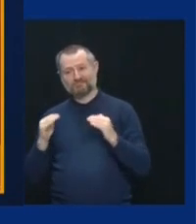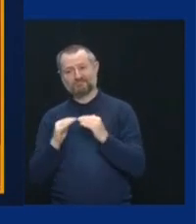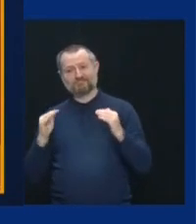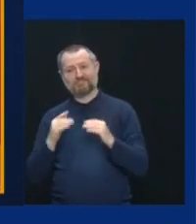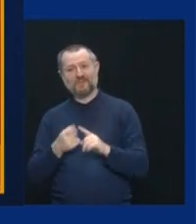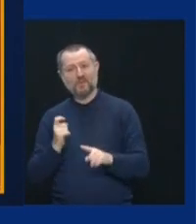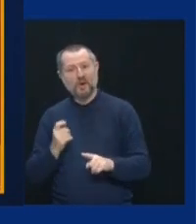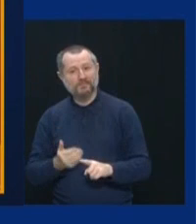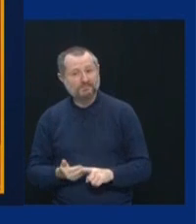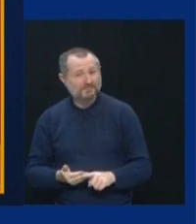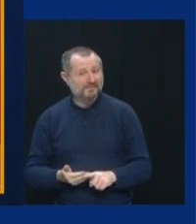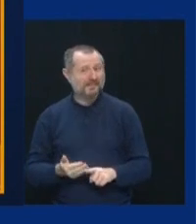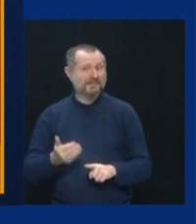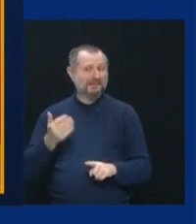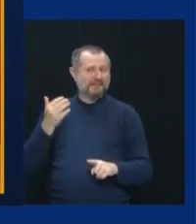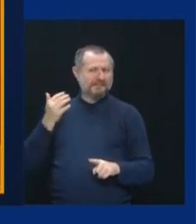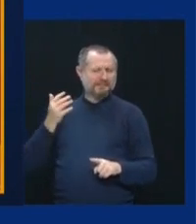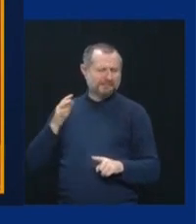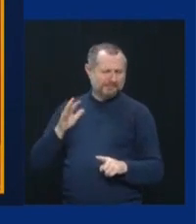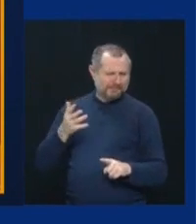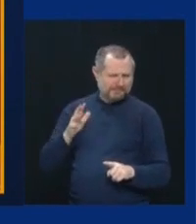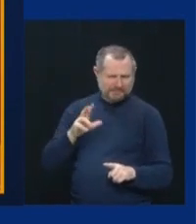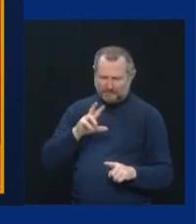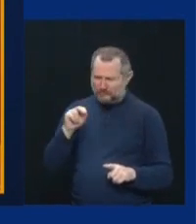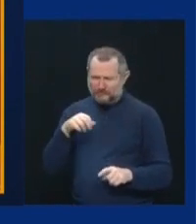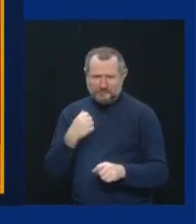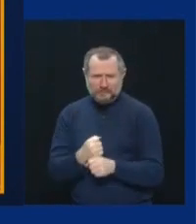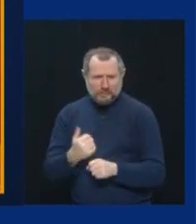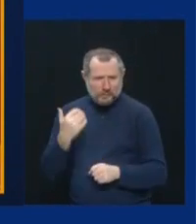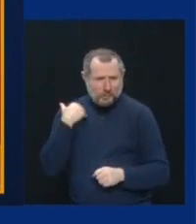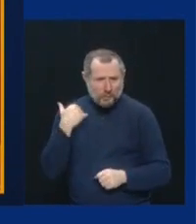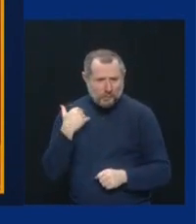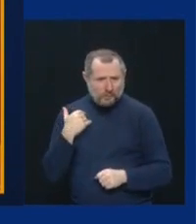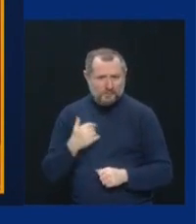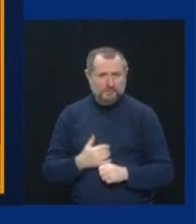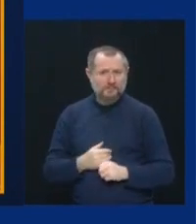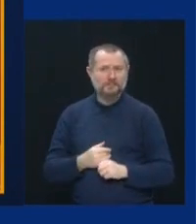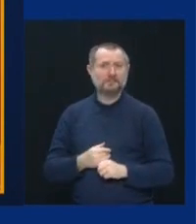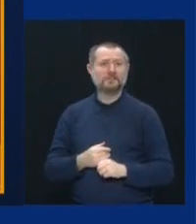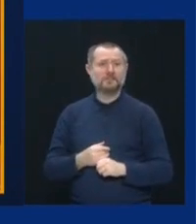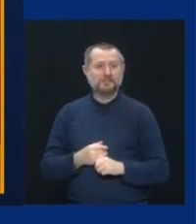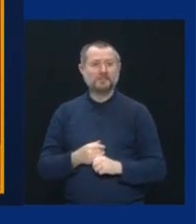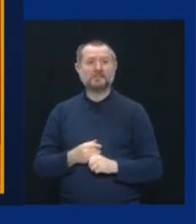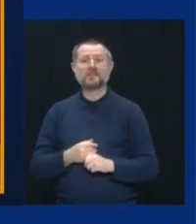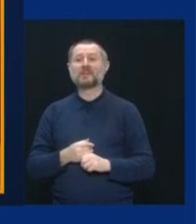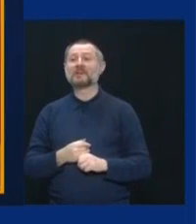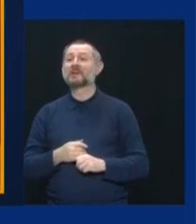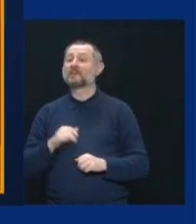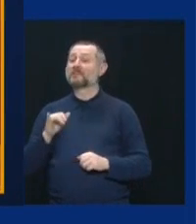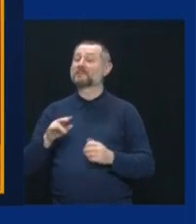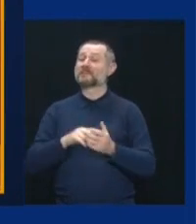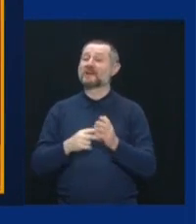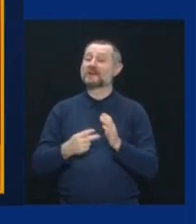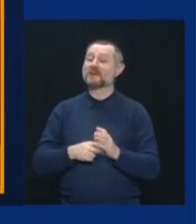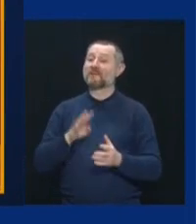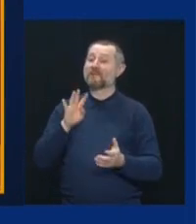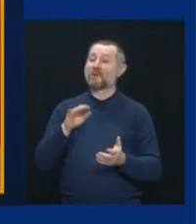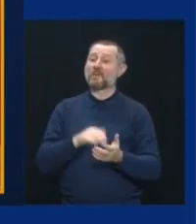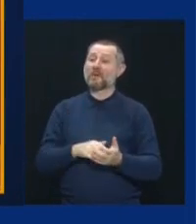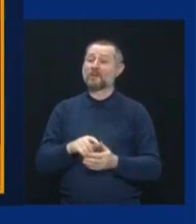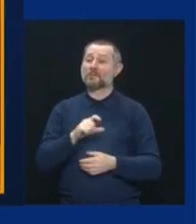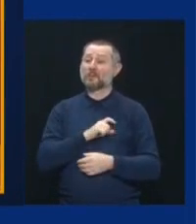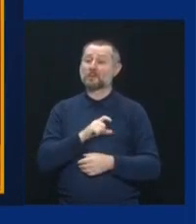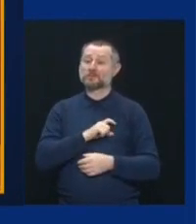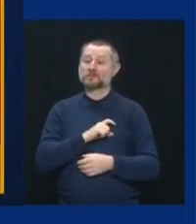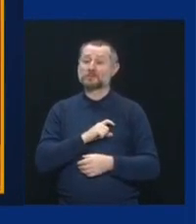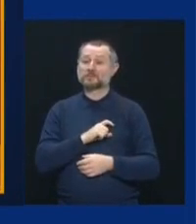back probably 30 or so years. At 4,000. 4,000 was